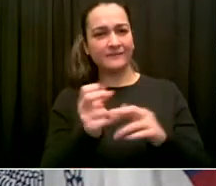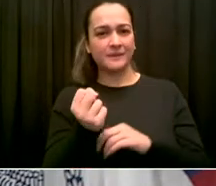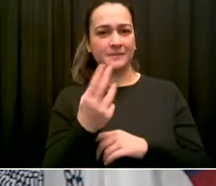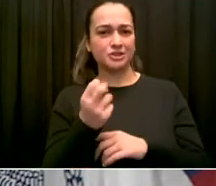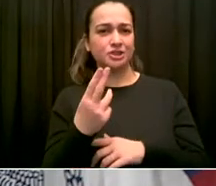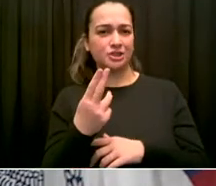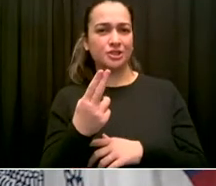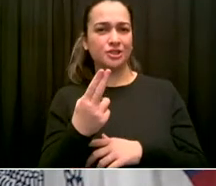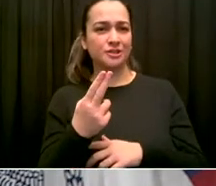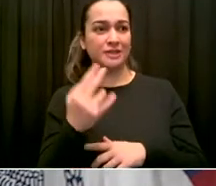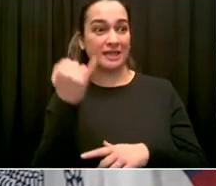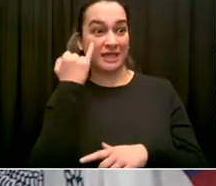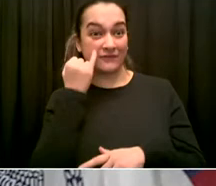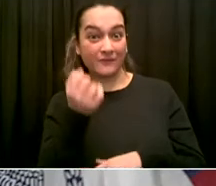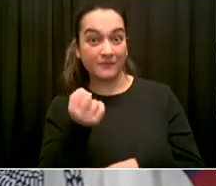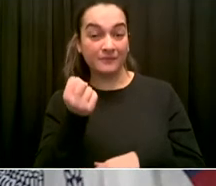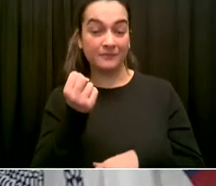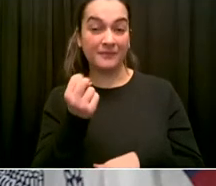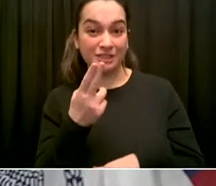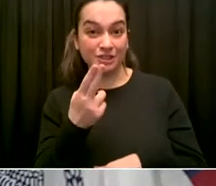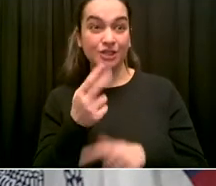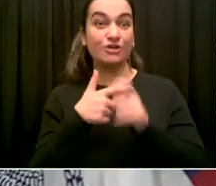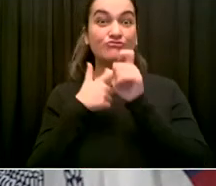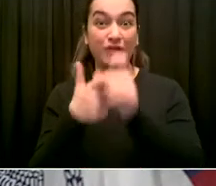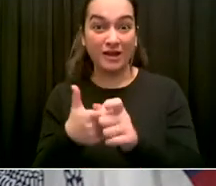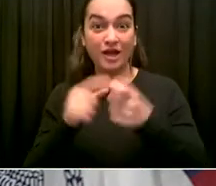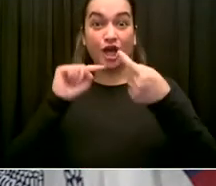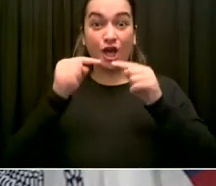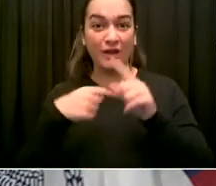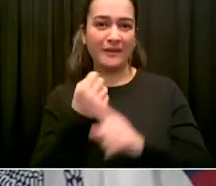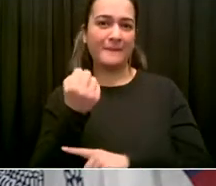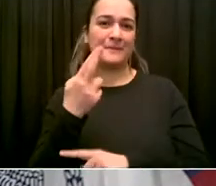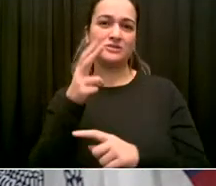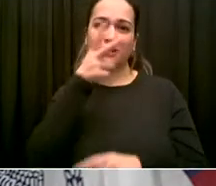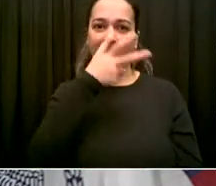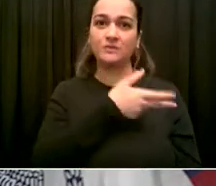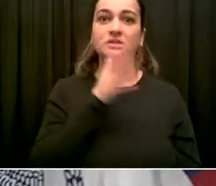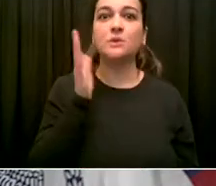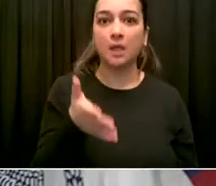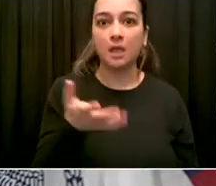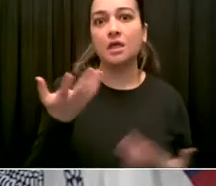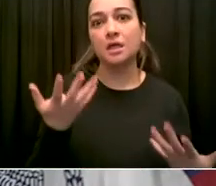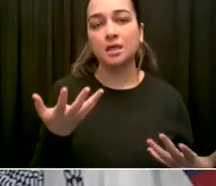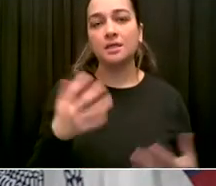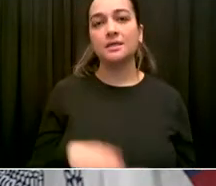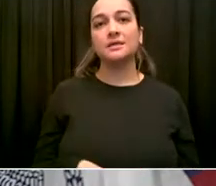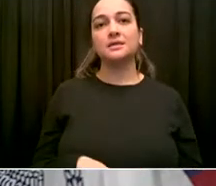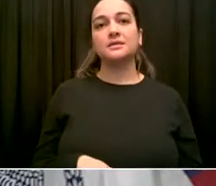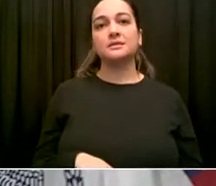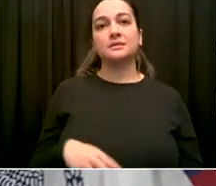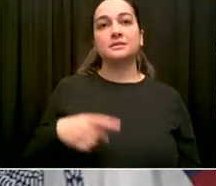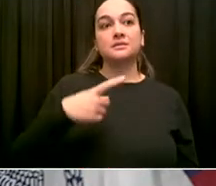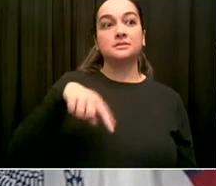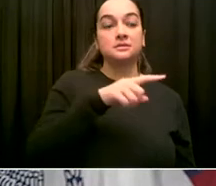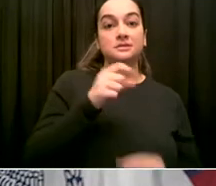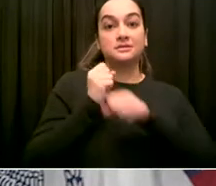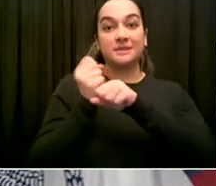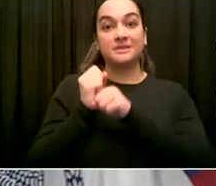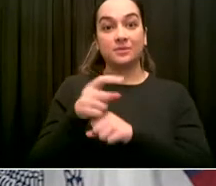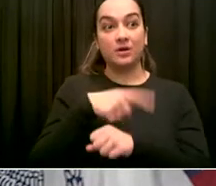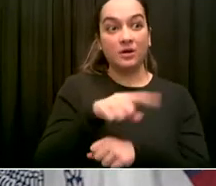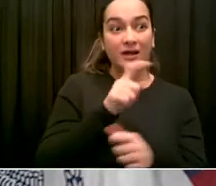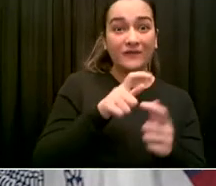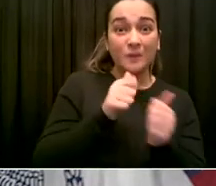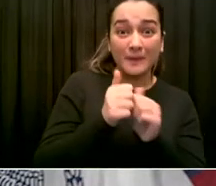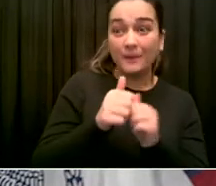believer, we are competing against a lot of other sports. We got to keep the game relevant and interesting, and more hitting, more action, more excitement.